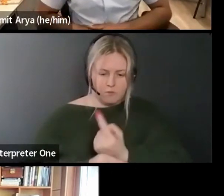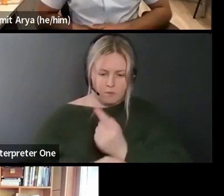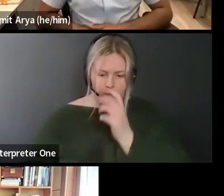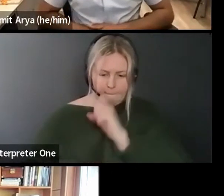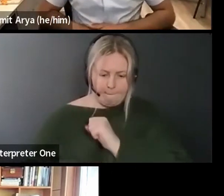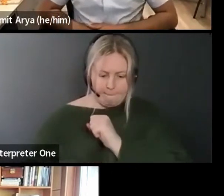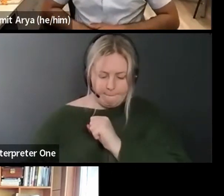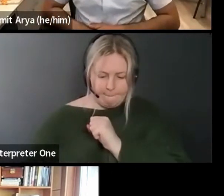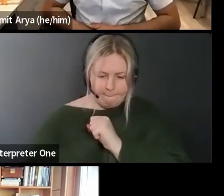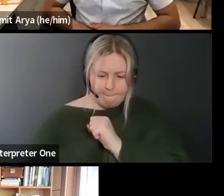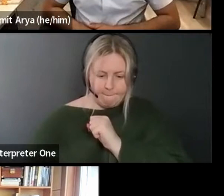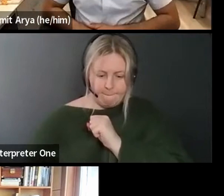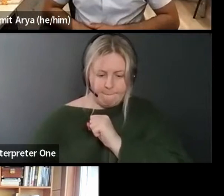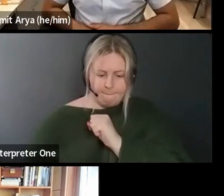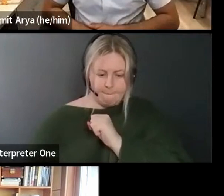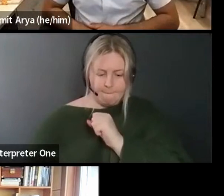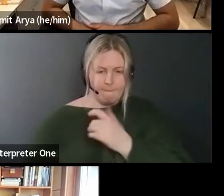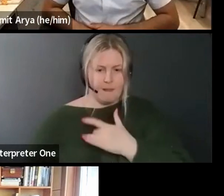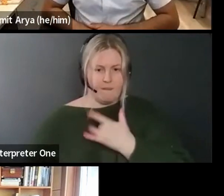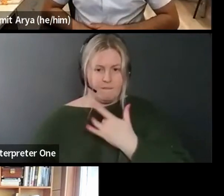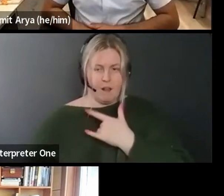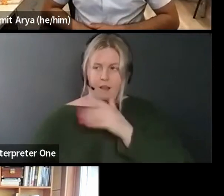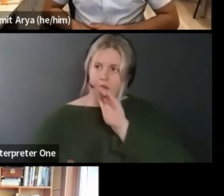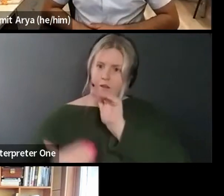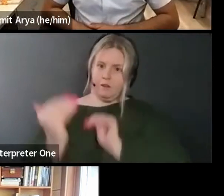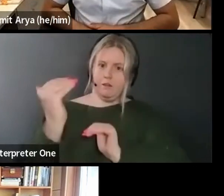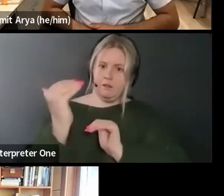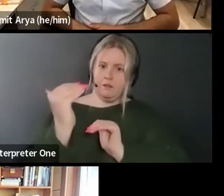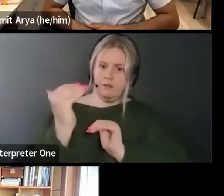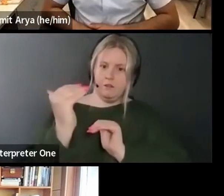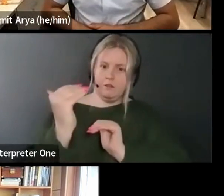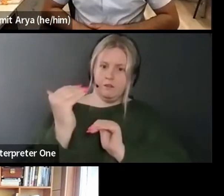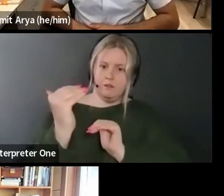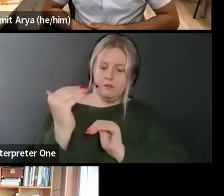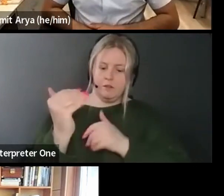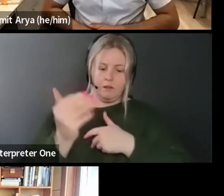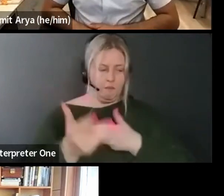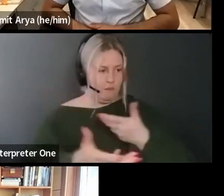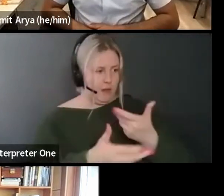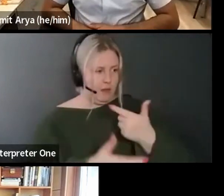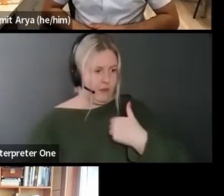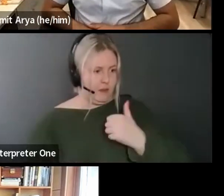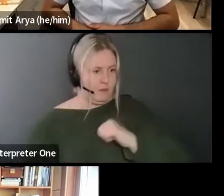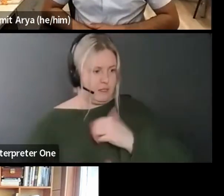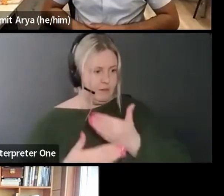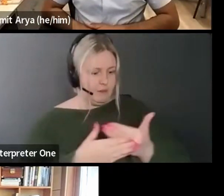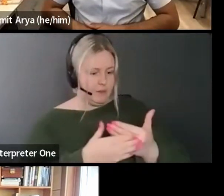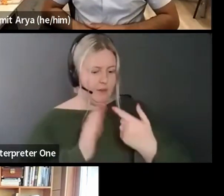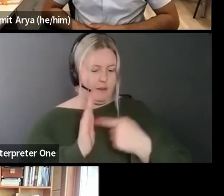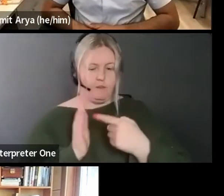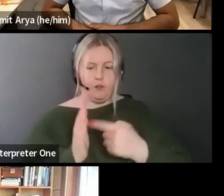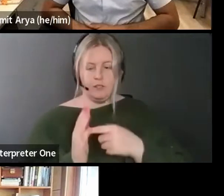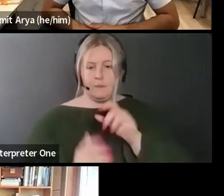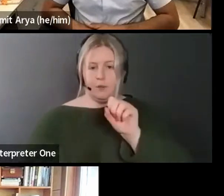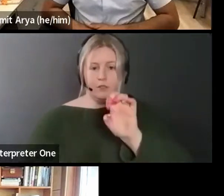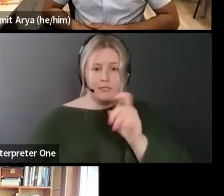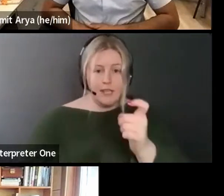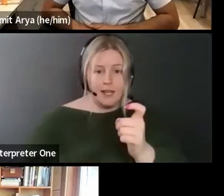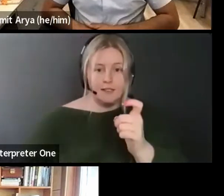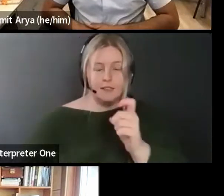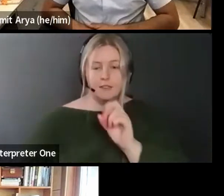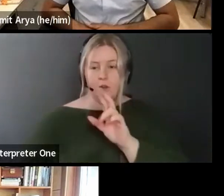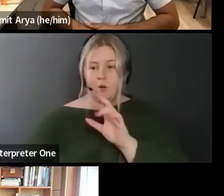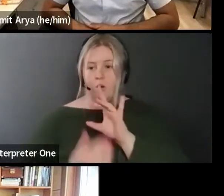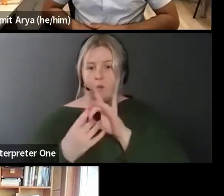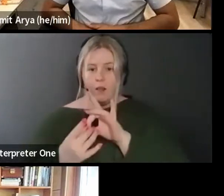was very infantilizing in terms of when the topic of, you know, sex and sexual relationships, romantic relationships would come